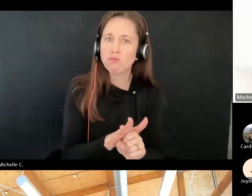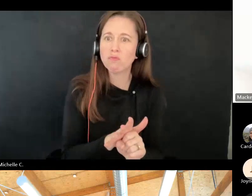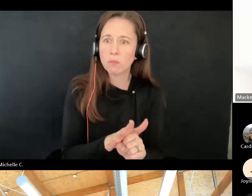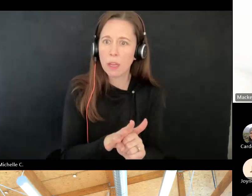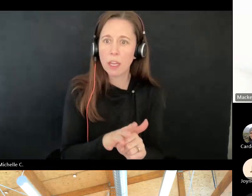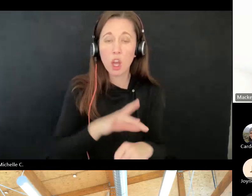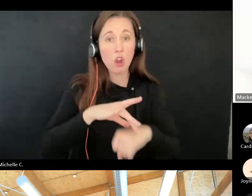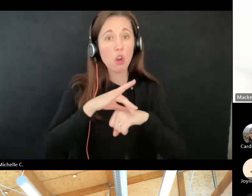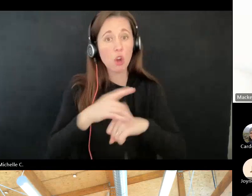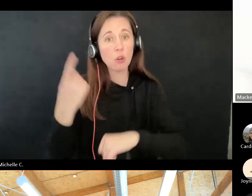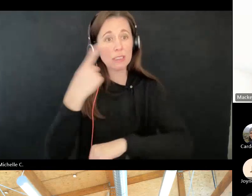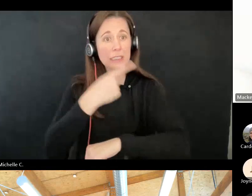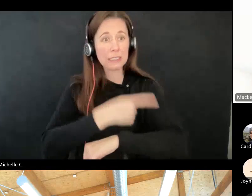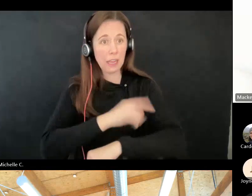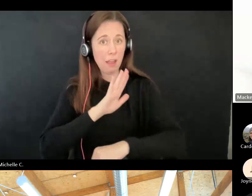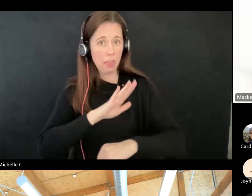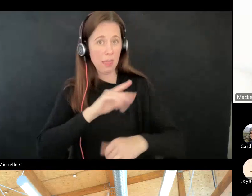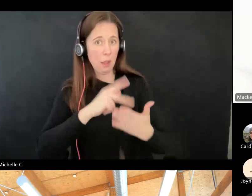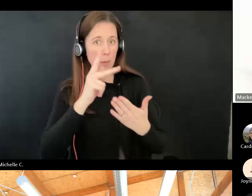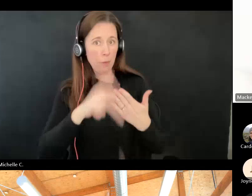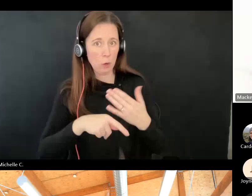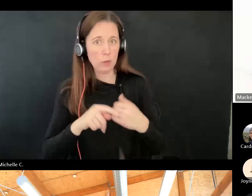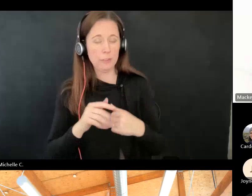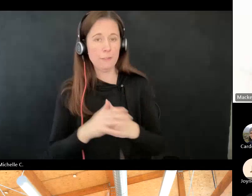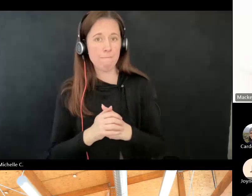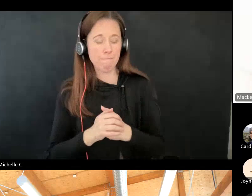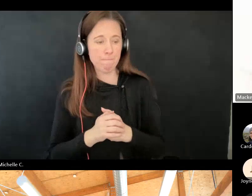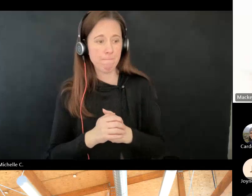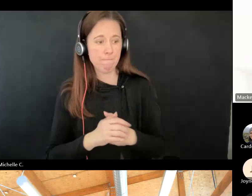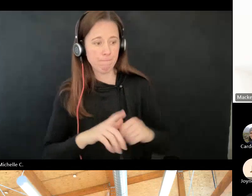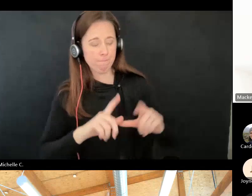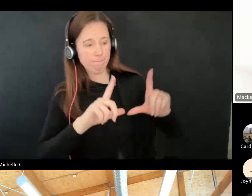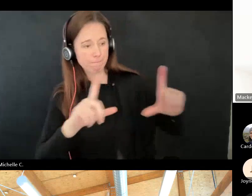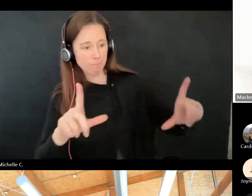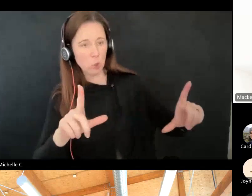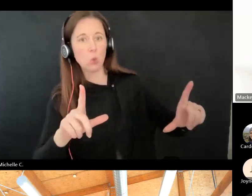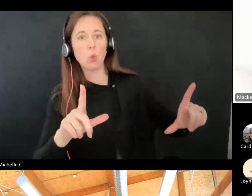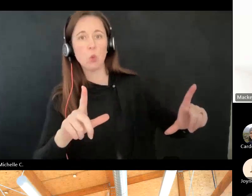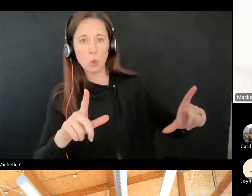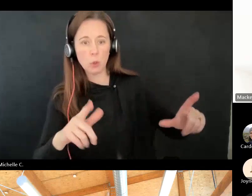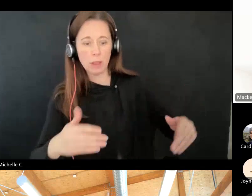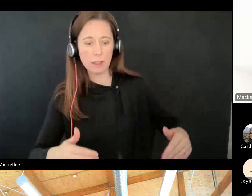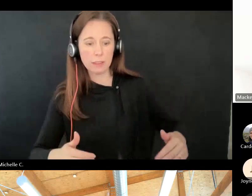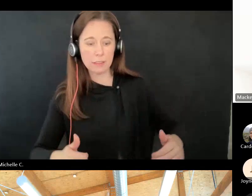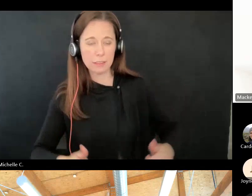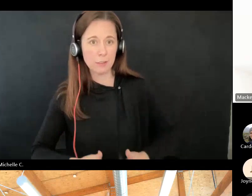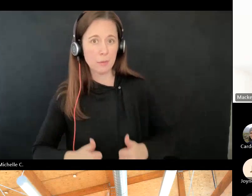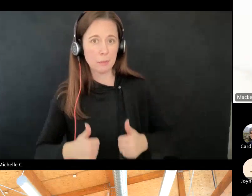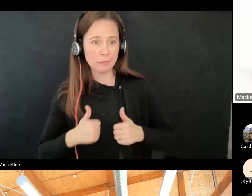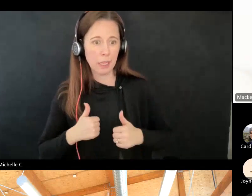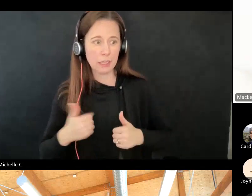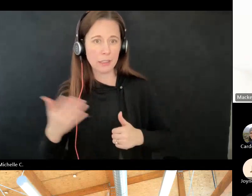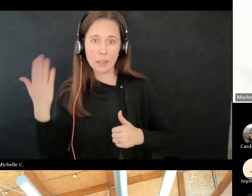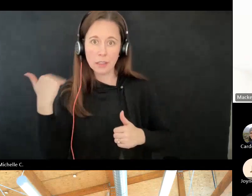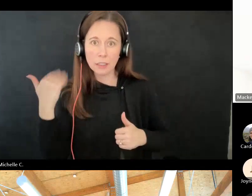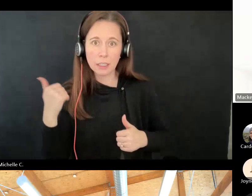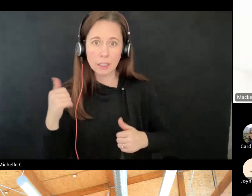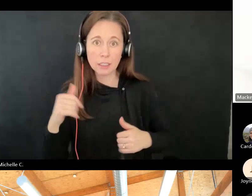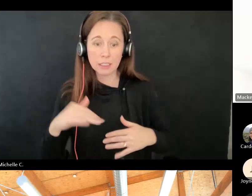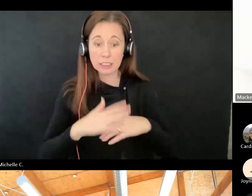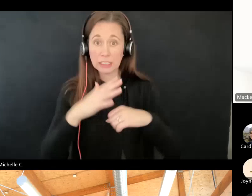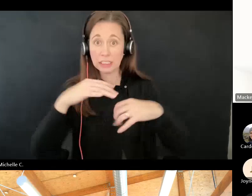Day programming talked about the presence of Indigenous persons and their consumption of oysters